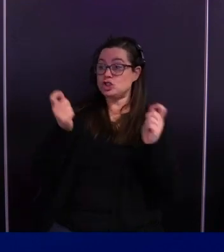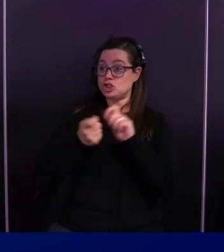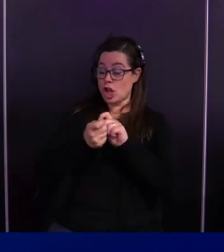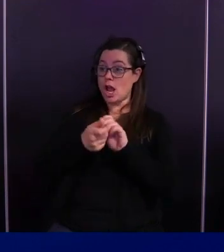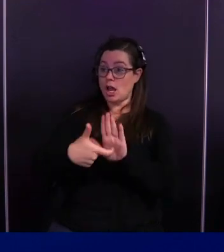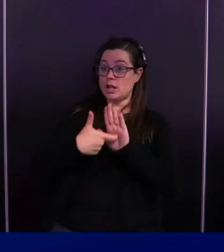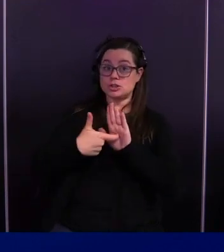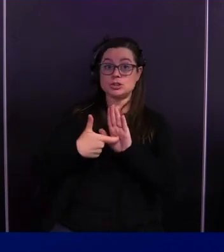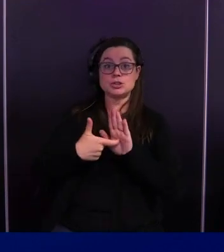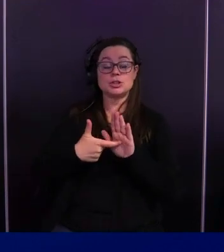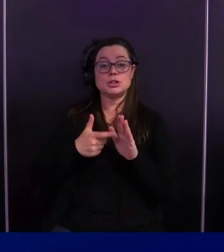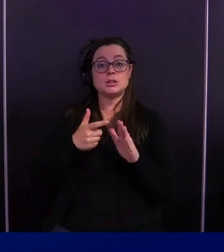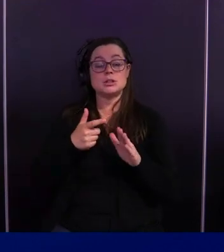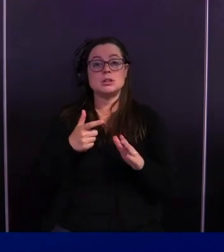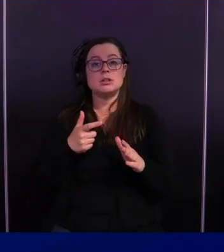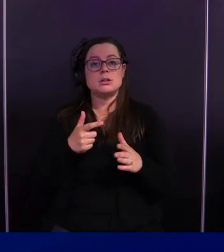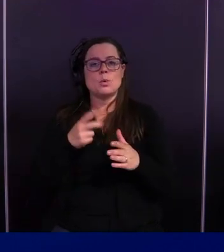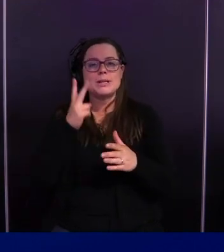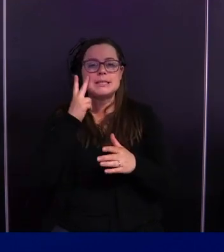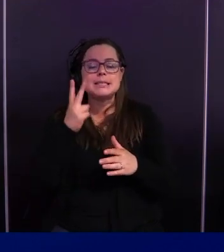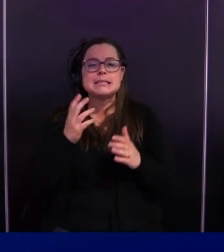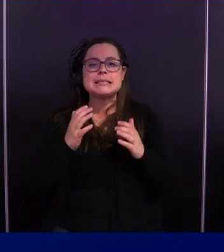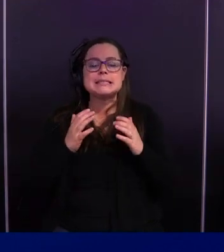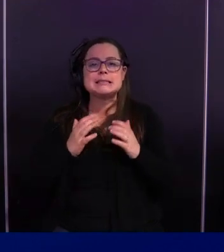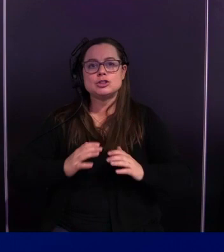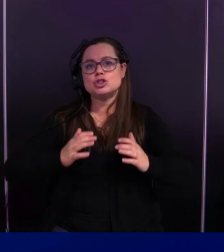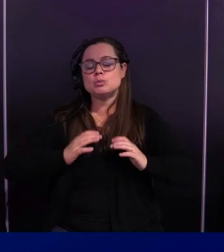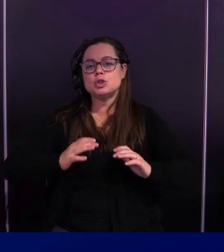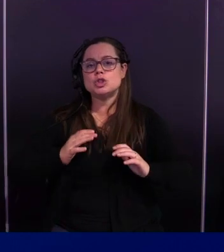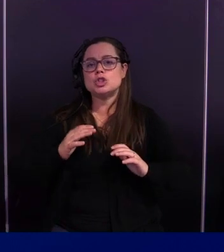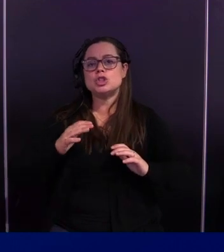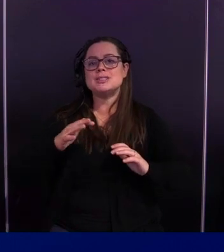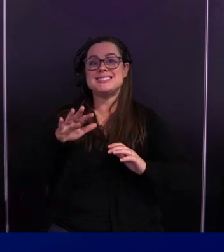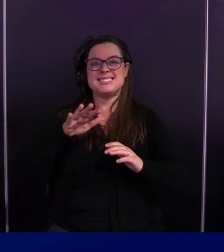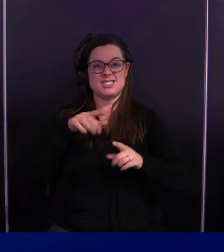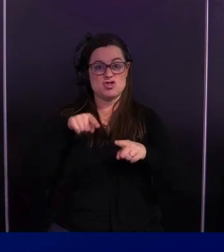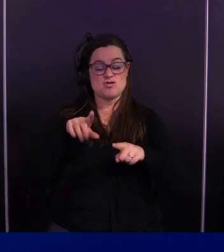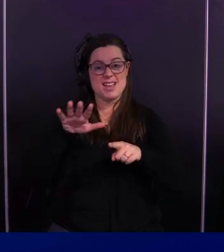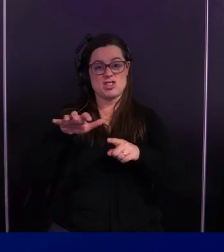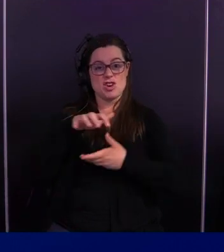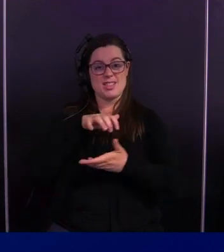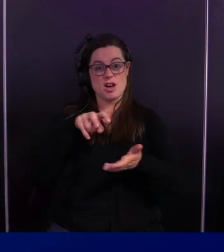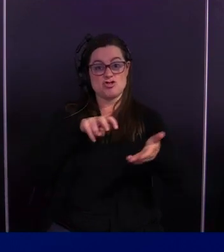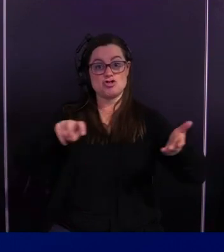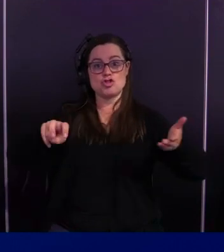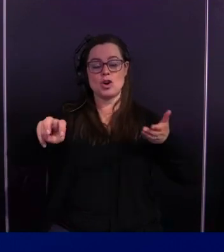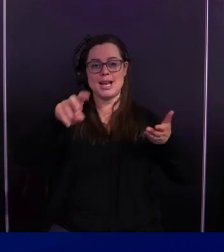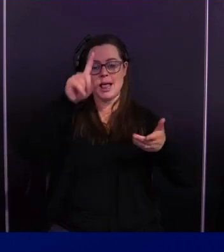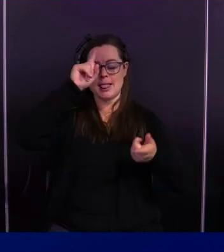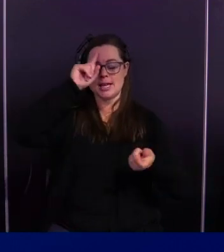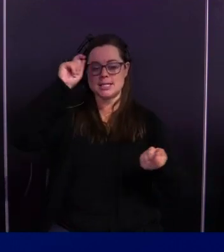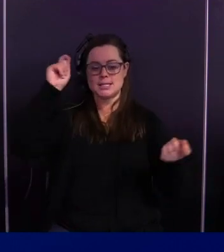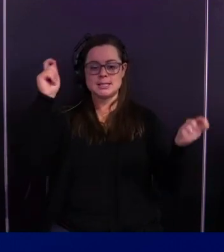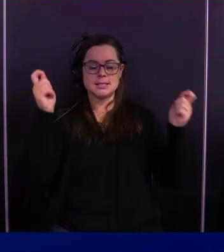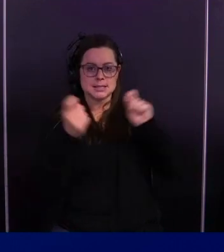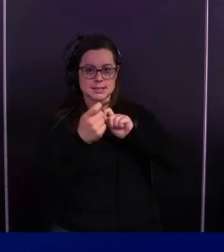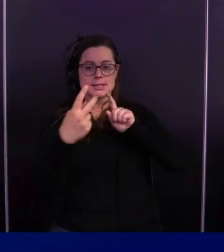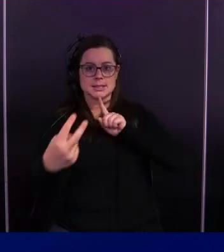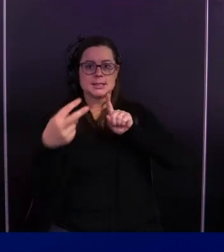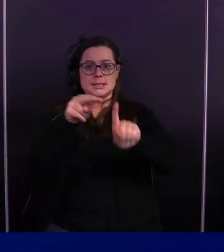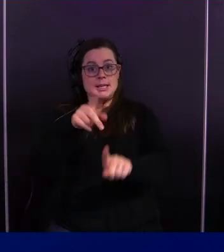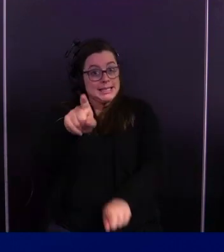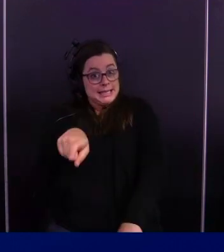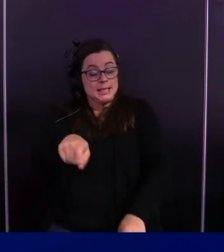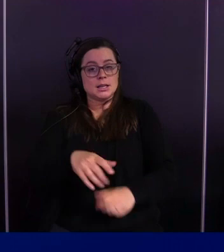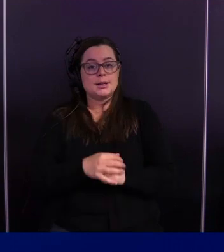we start, moving, when we see customers, in their cloud journey, they have to think about it differently, right? I mean, they do. You